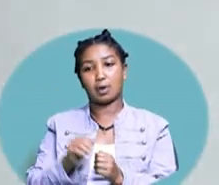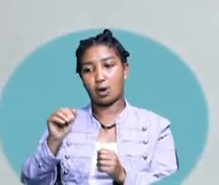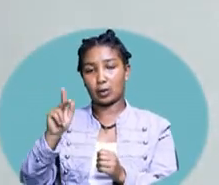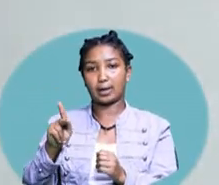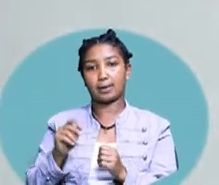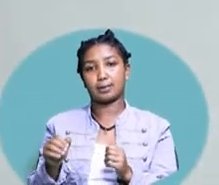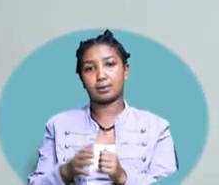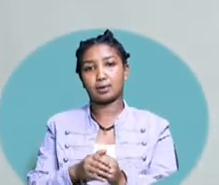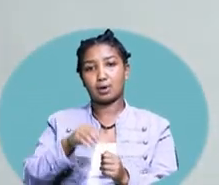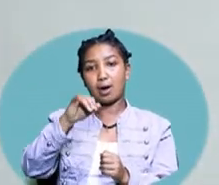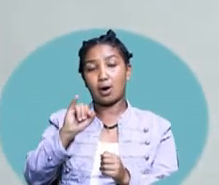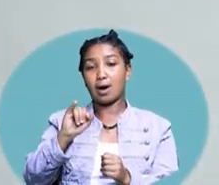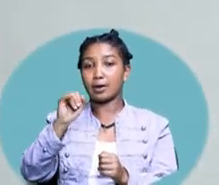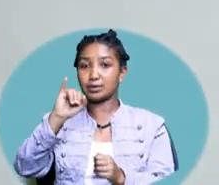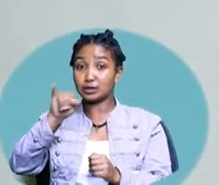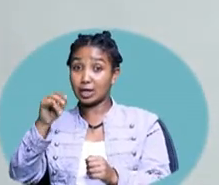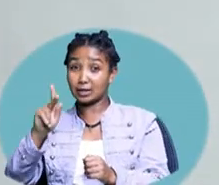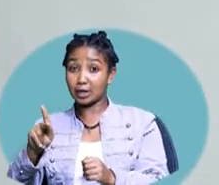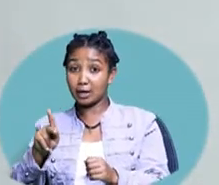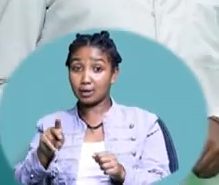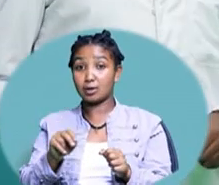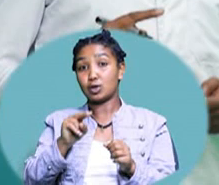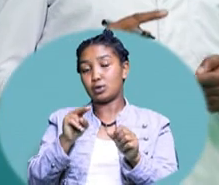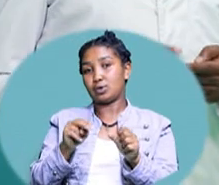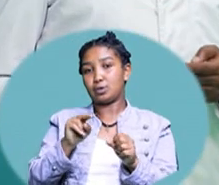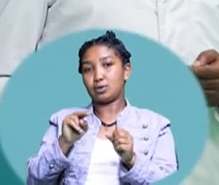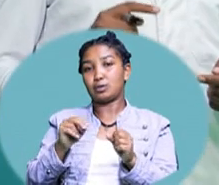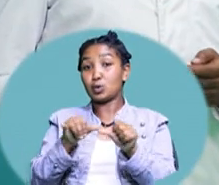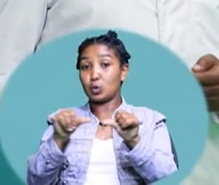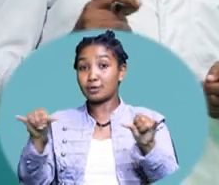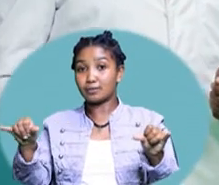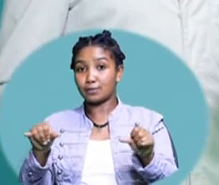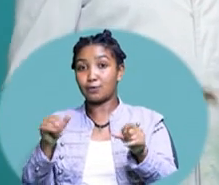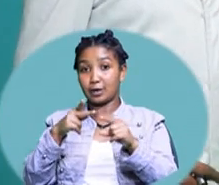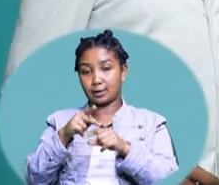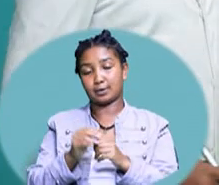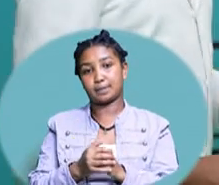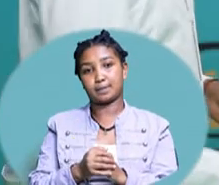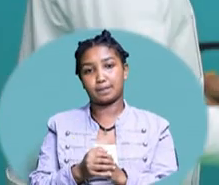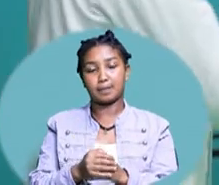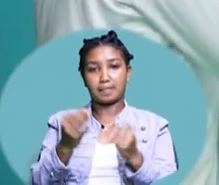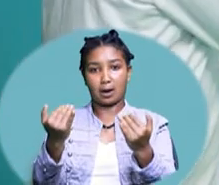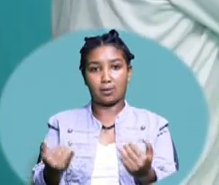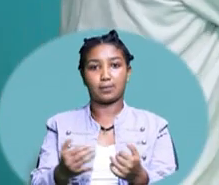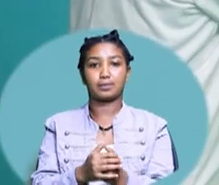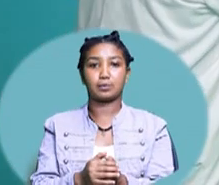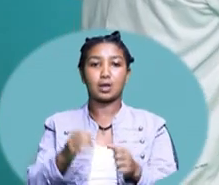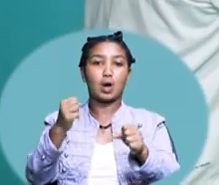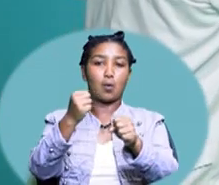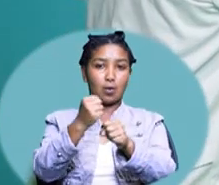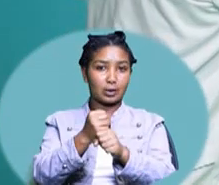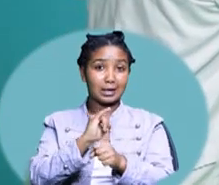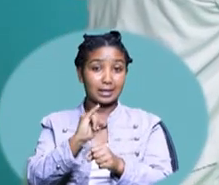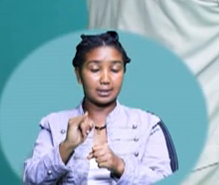k, where I, j, and k are unit vectors along x, y, and z. Now,